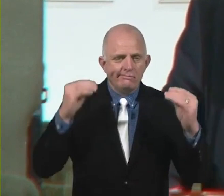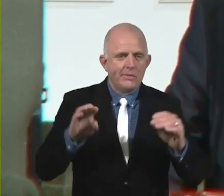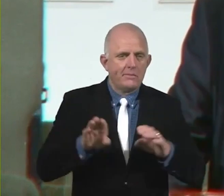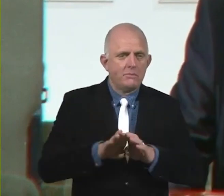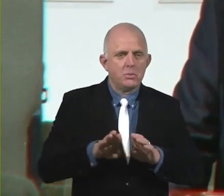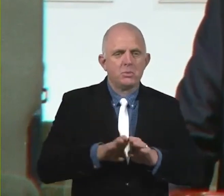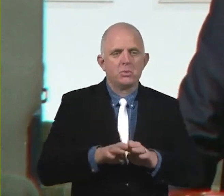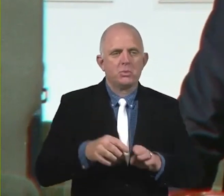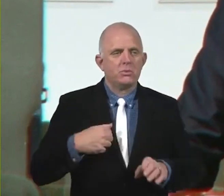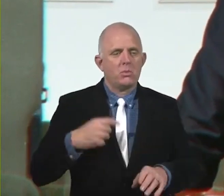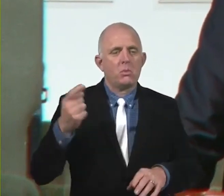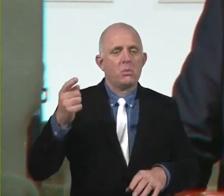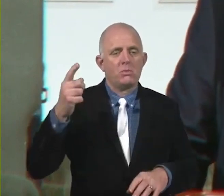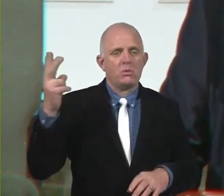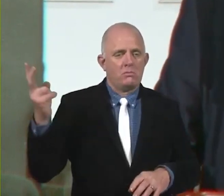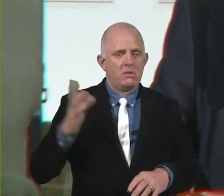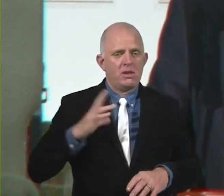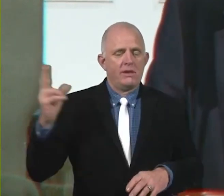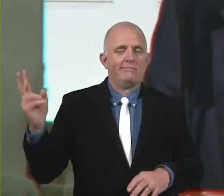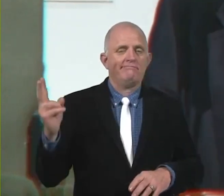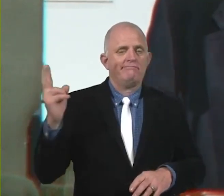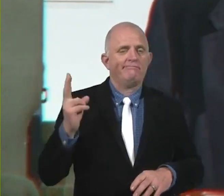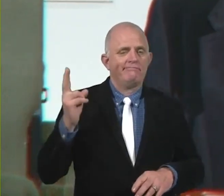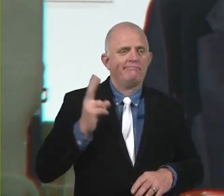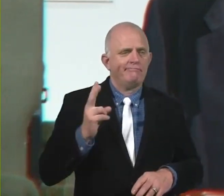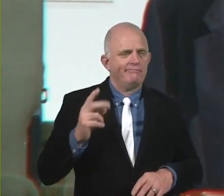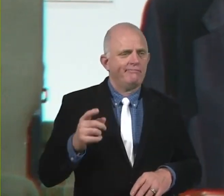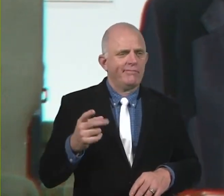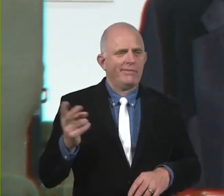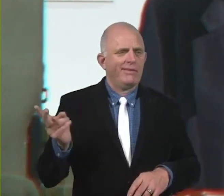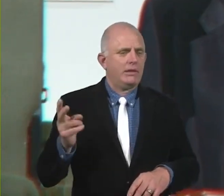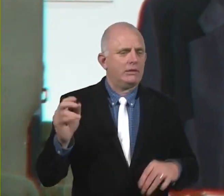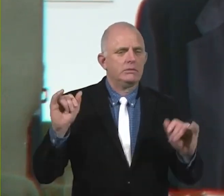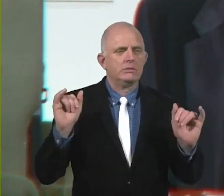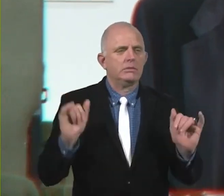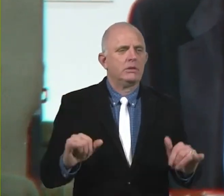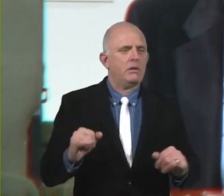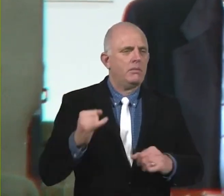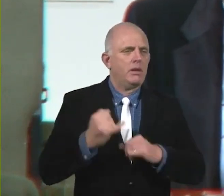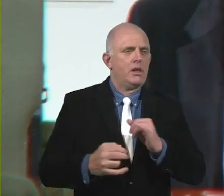fellas walked in. They all have the same last name, Elder.